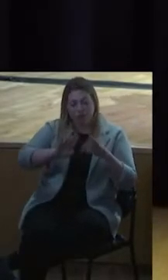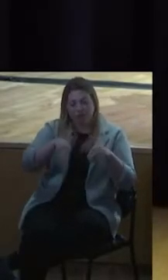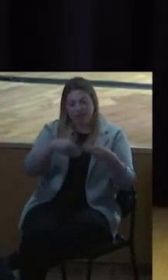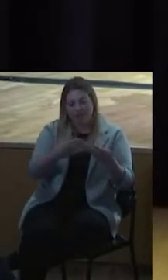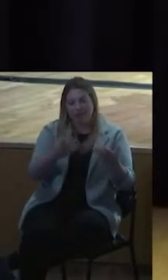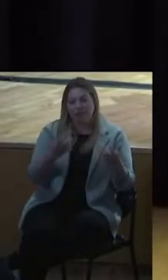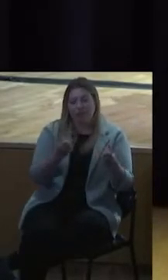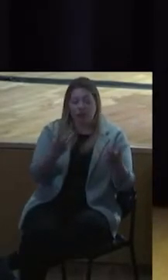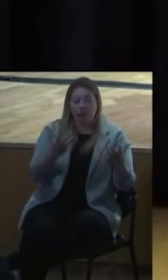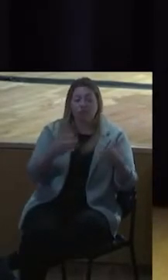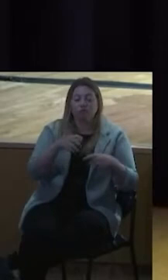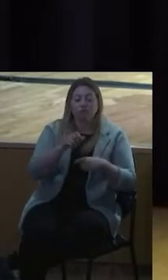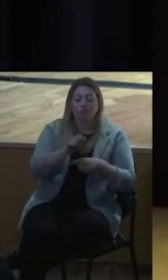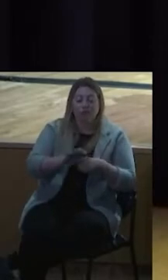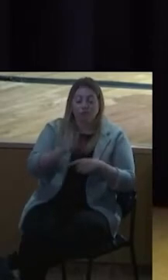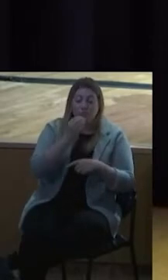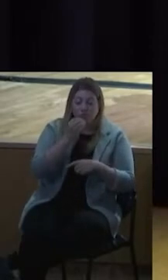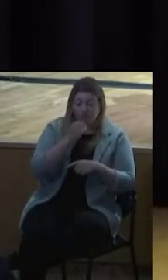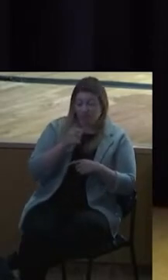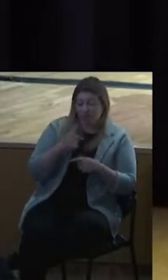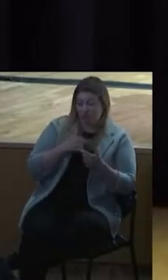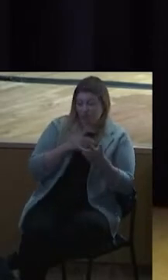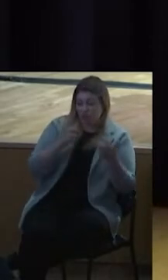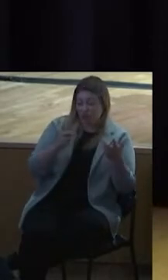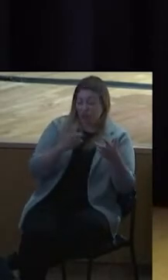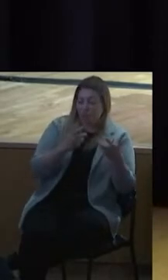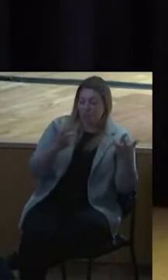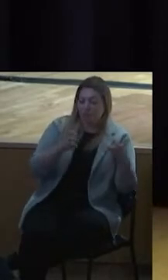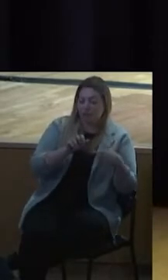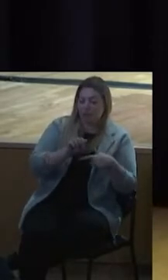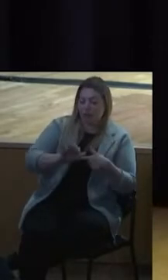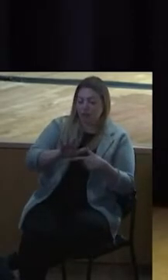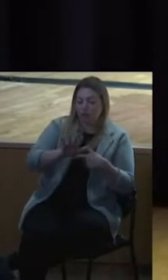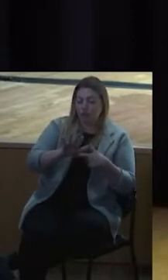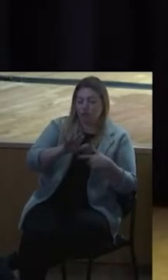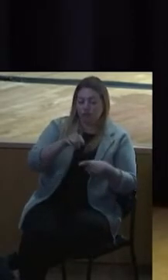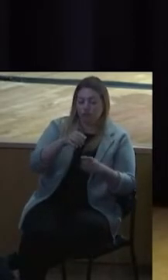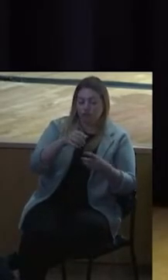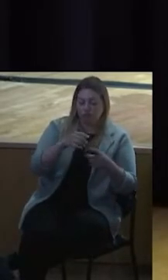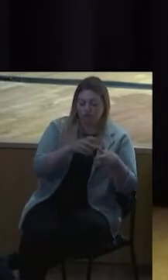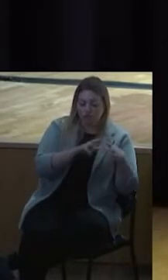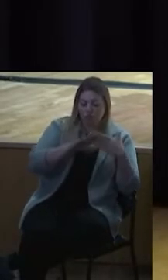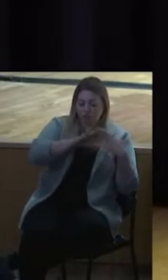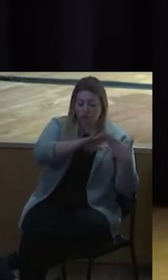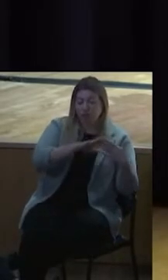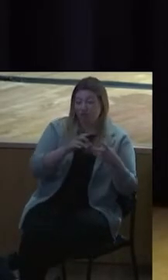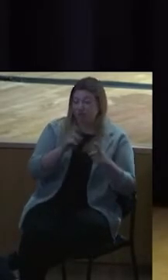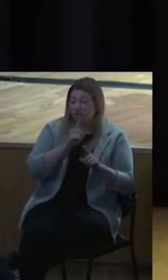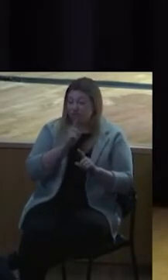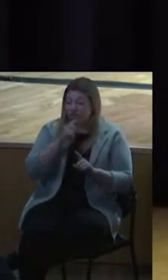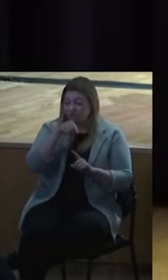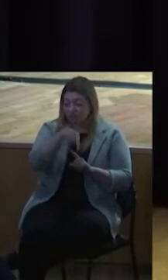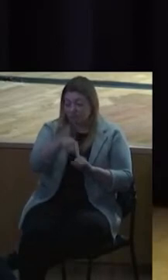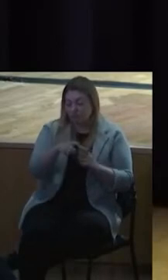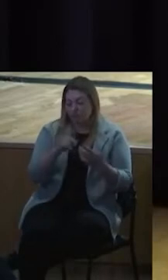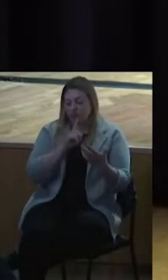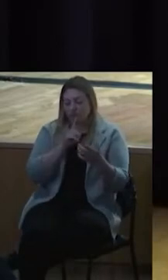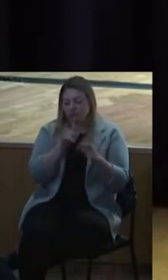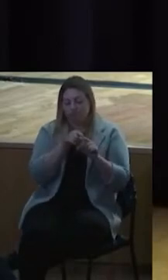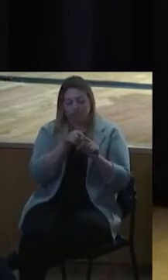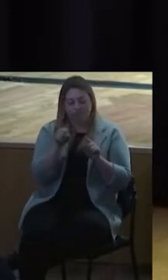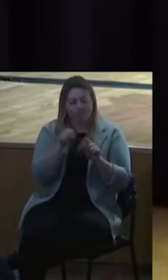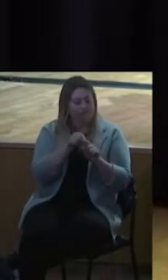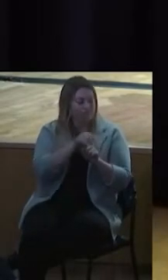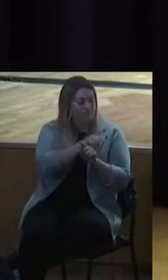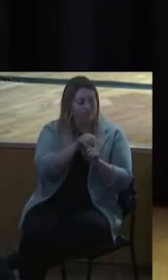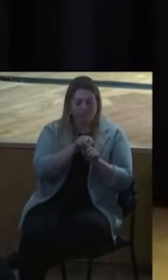We have a massive Asian population, but our proximity to Asia is almost the same as the US. So we're codependent on those two countries